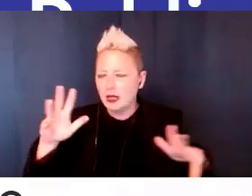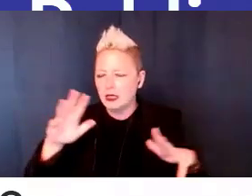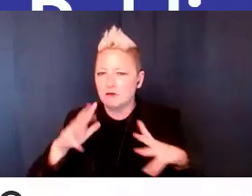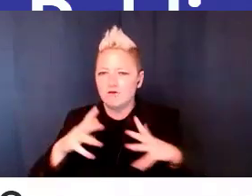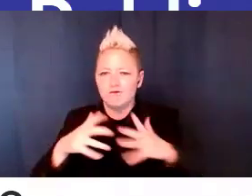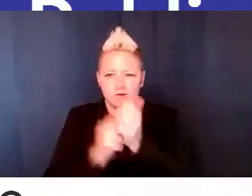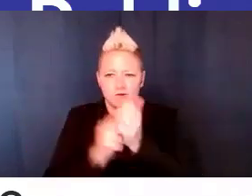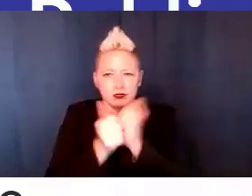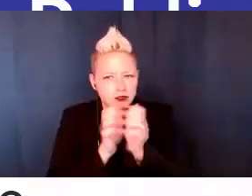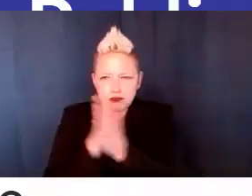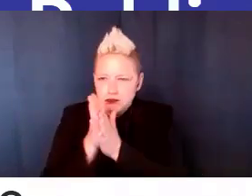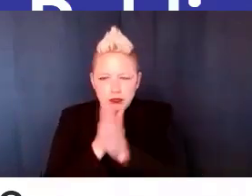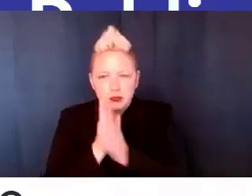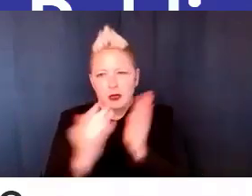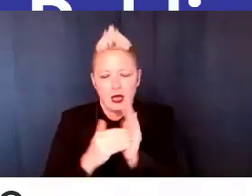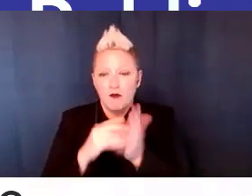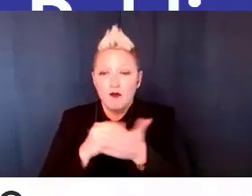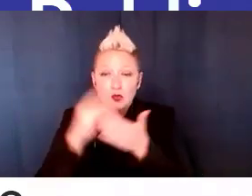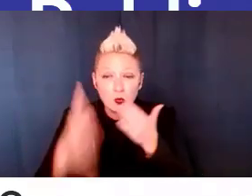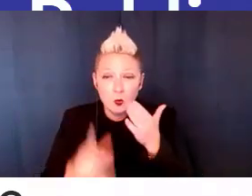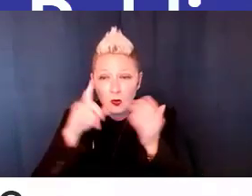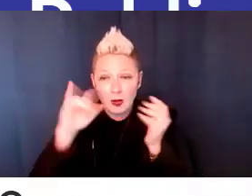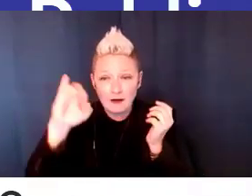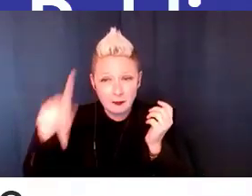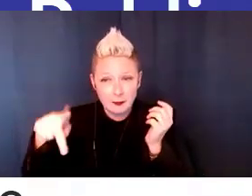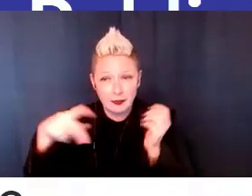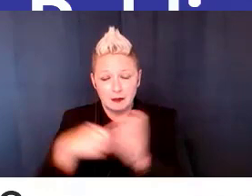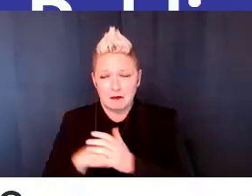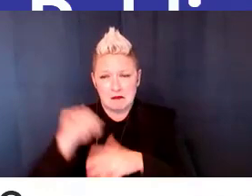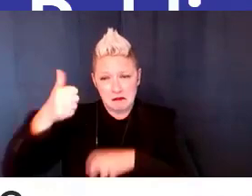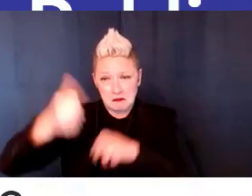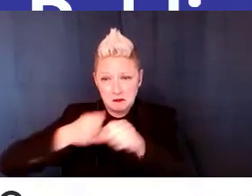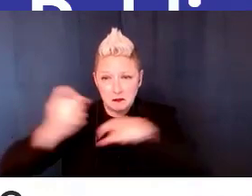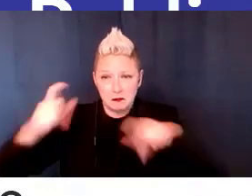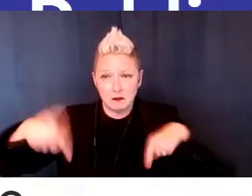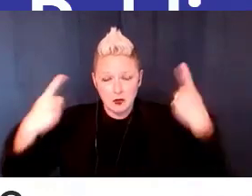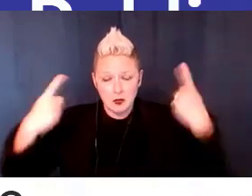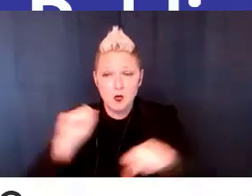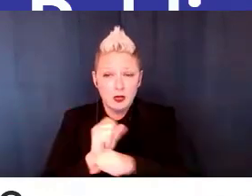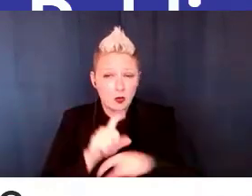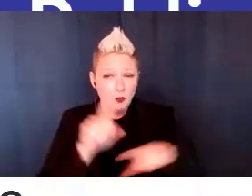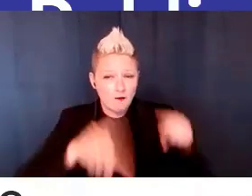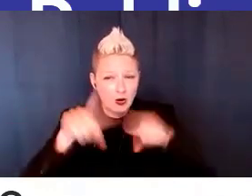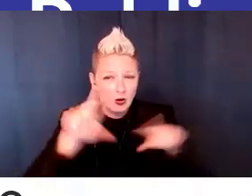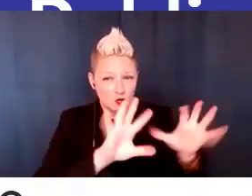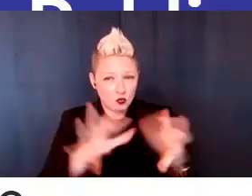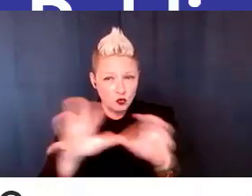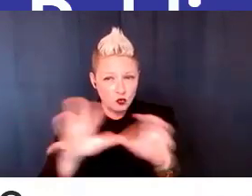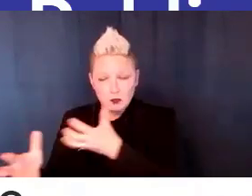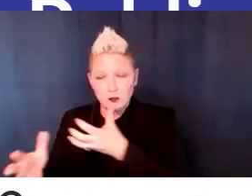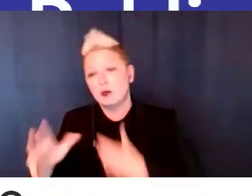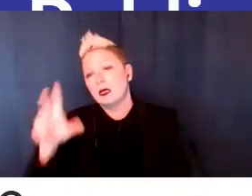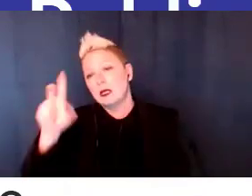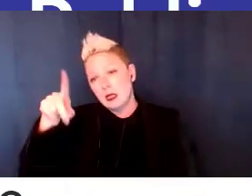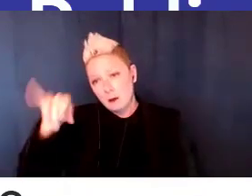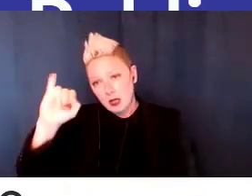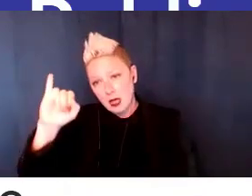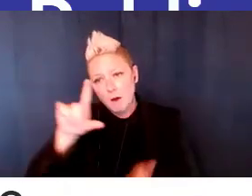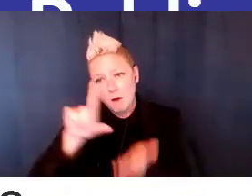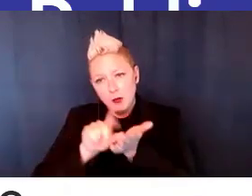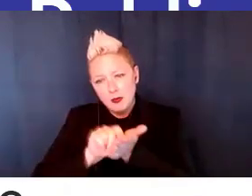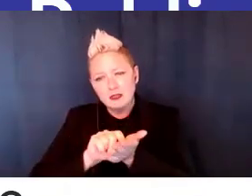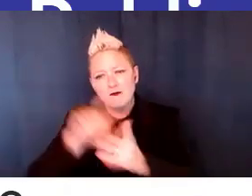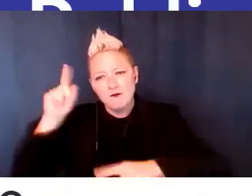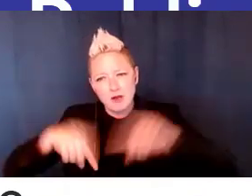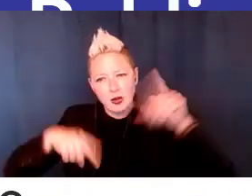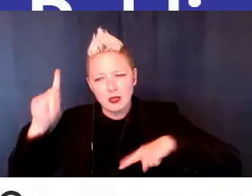with IEPs. Over the past decade and working with various stakeholder groups, the department has published numerous updates to